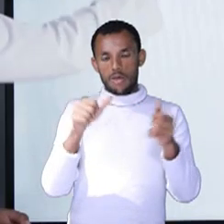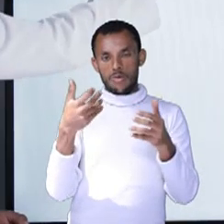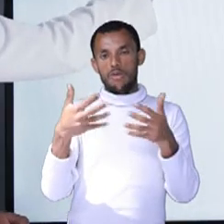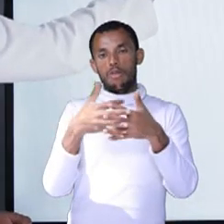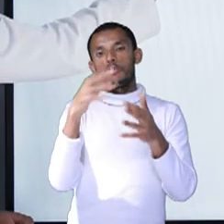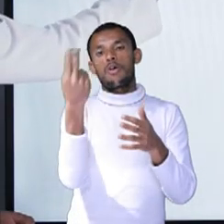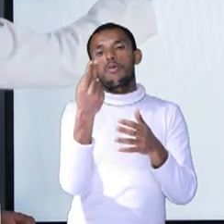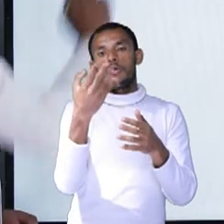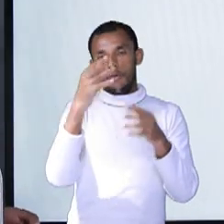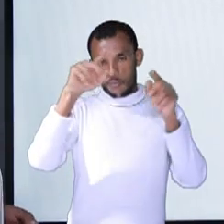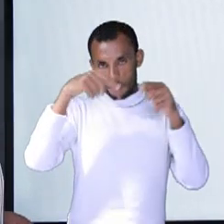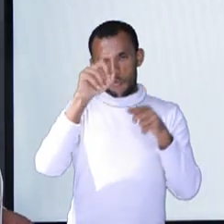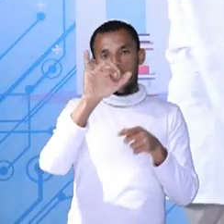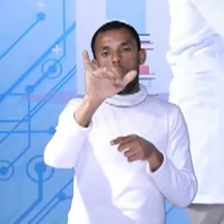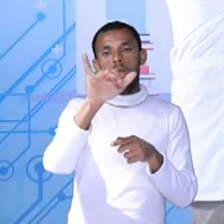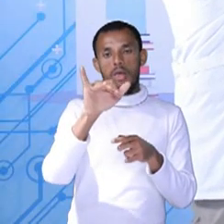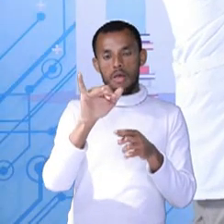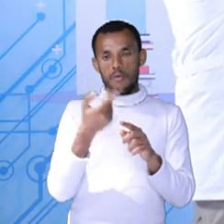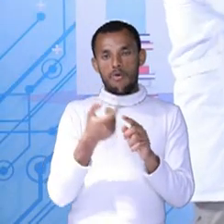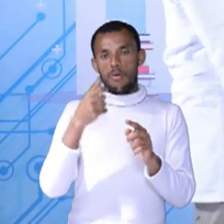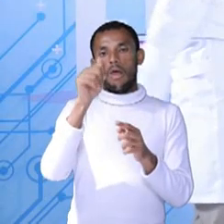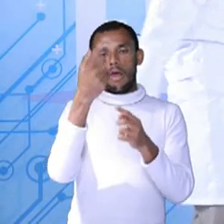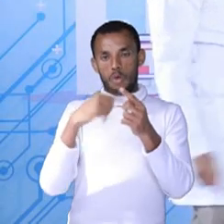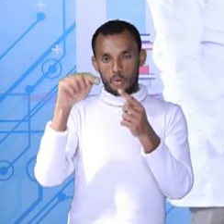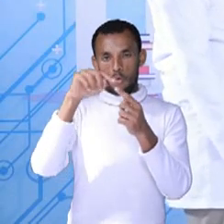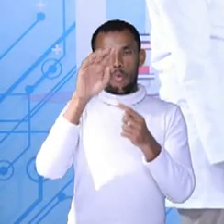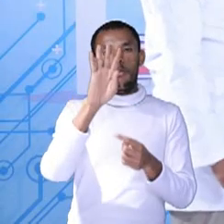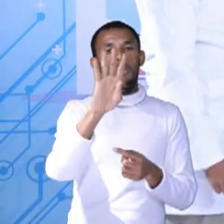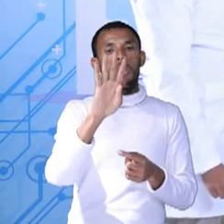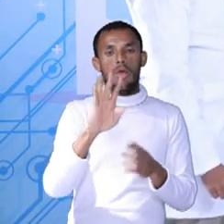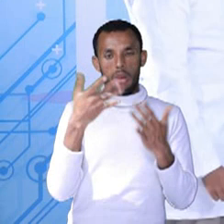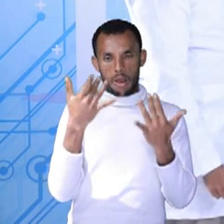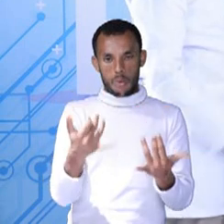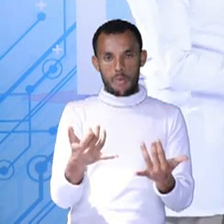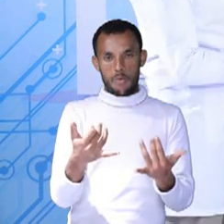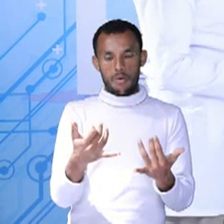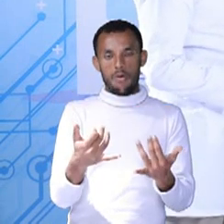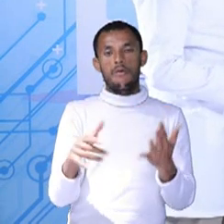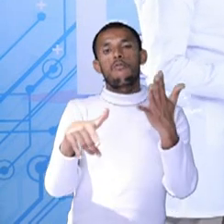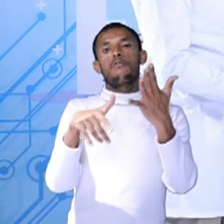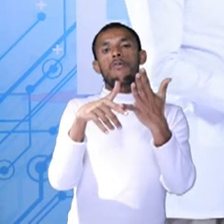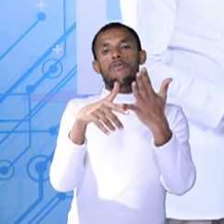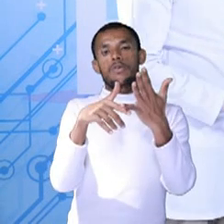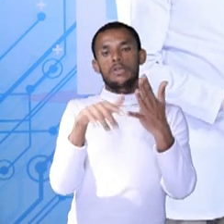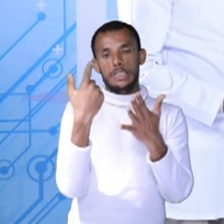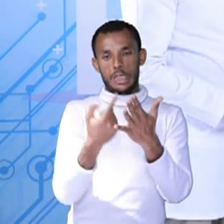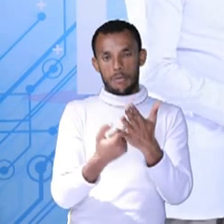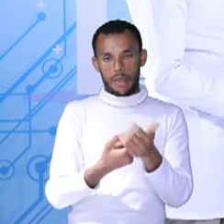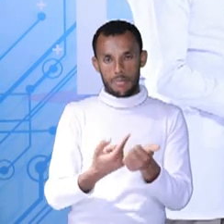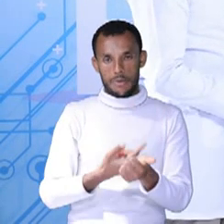of the function f of y from a to b. Now the fifth one,